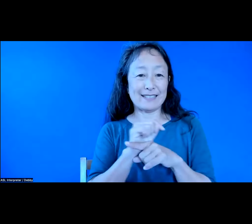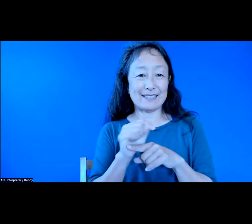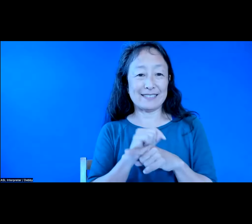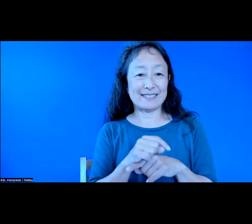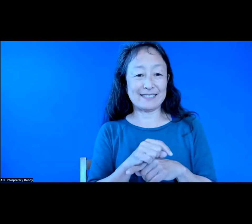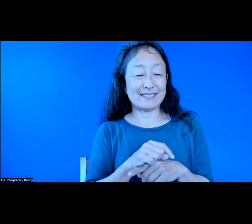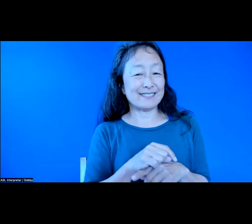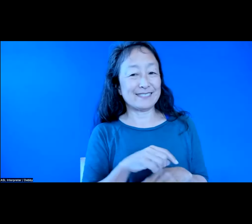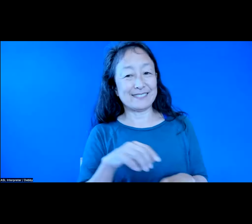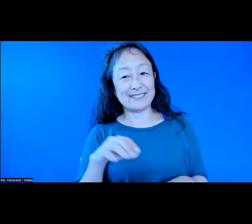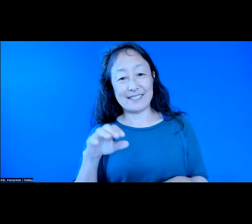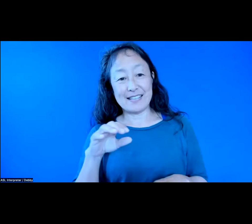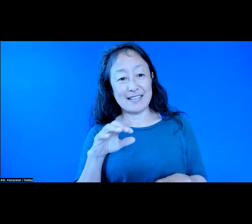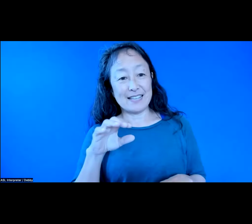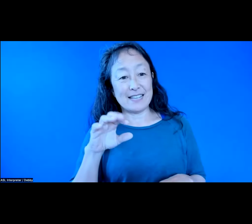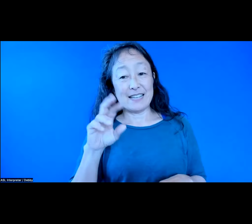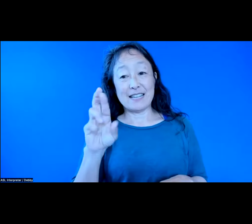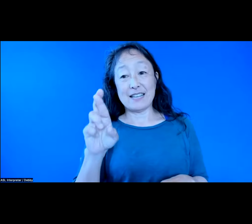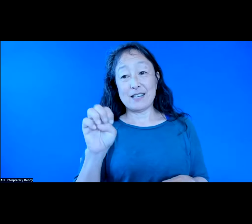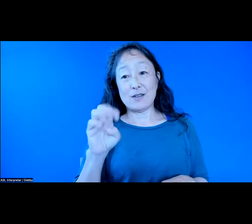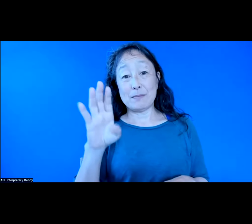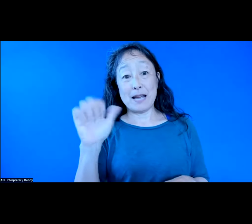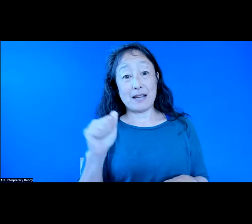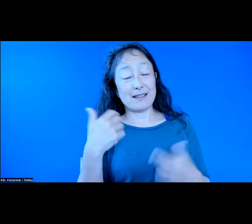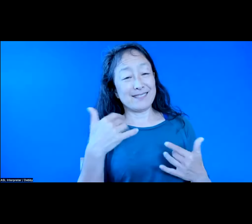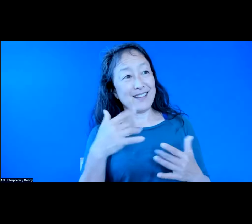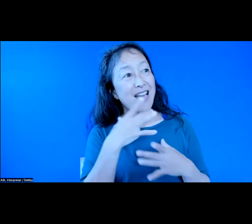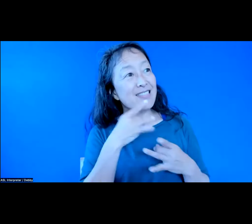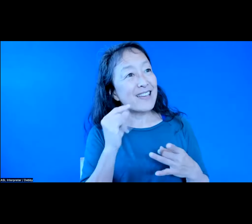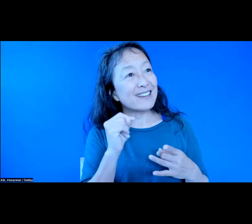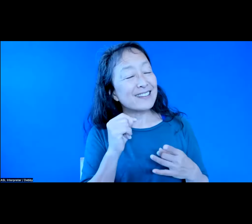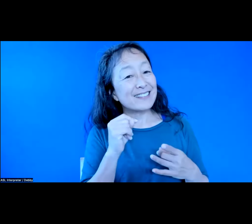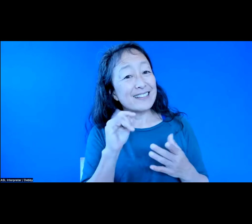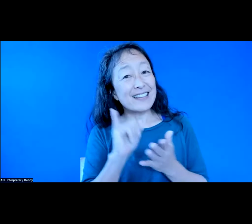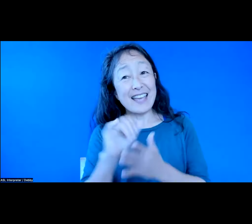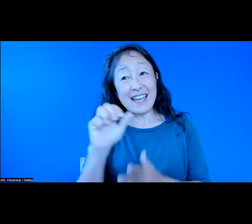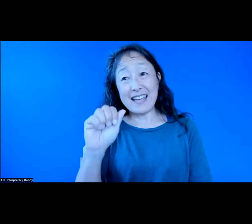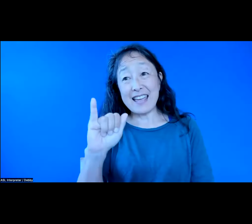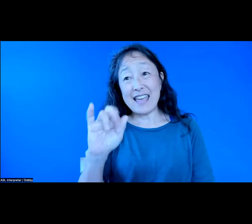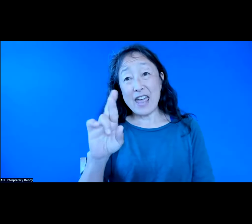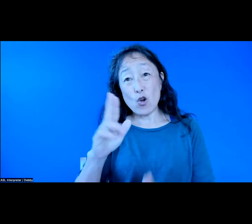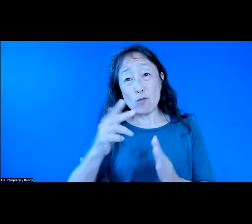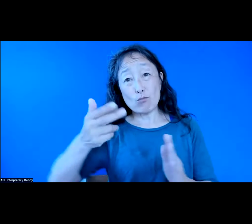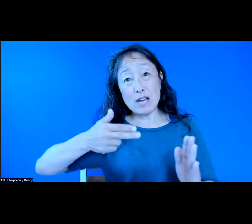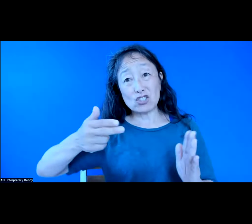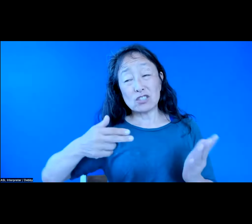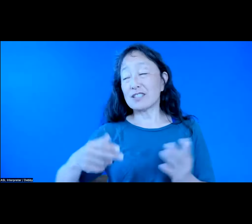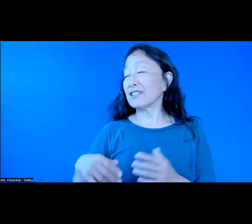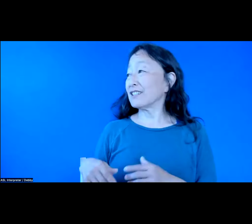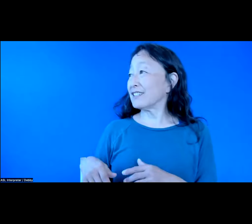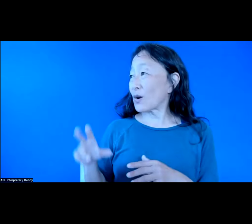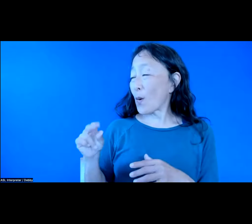Oh, I like it. Very nice. Is that airbrushing? That looks good. No, I painted it like by hand.